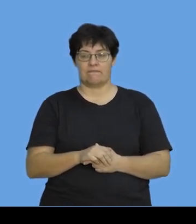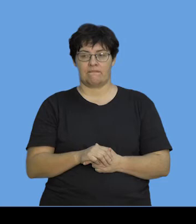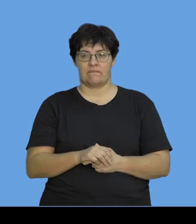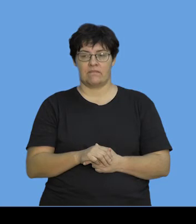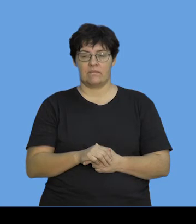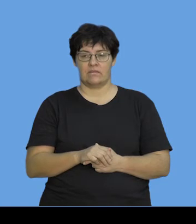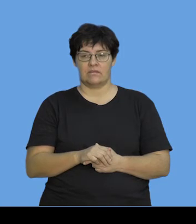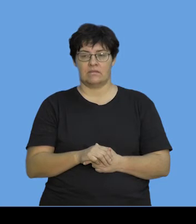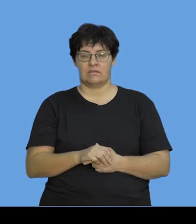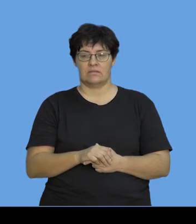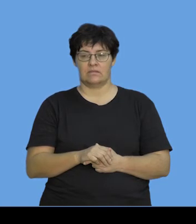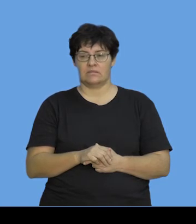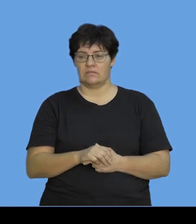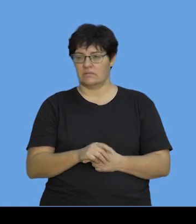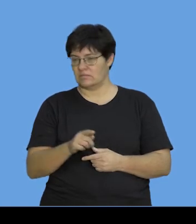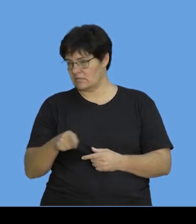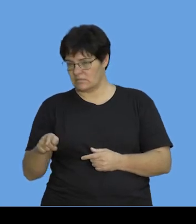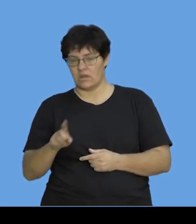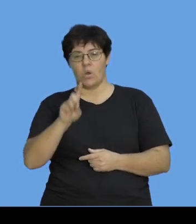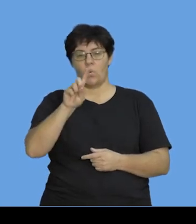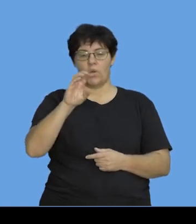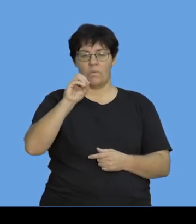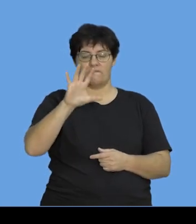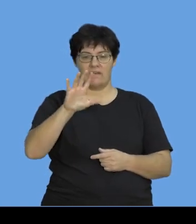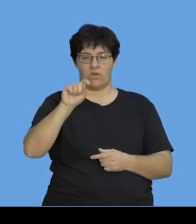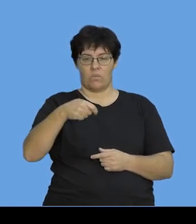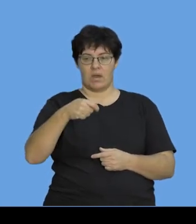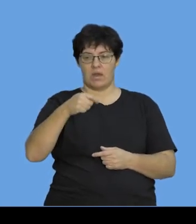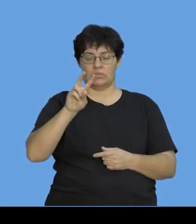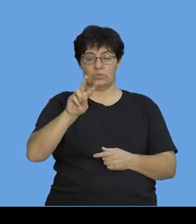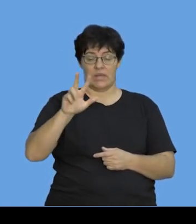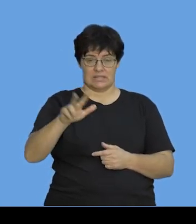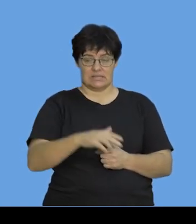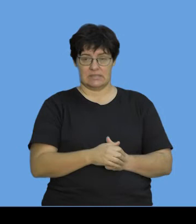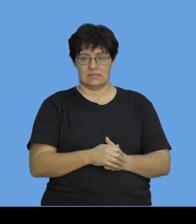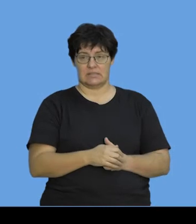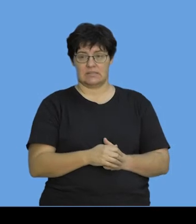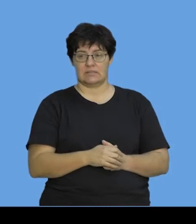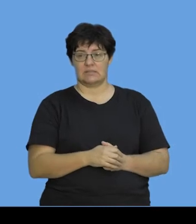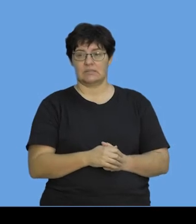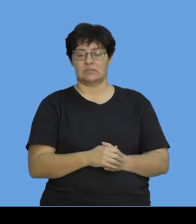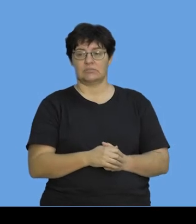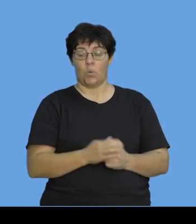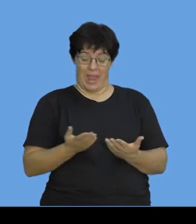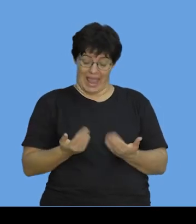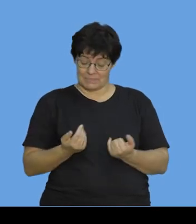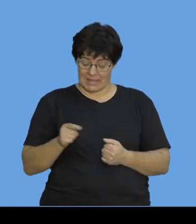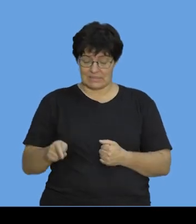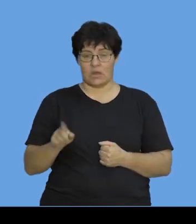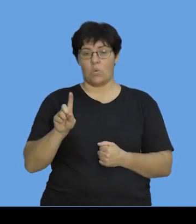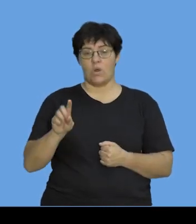we calculated. If we go back, that value is 105.28. So that's what we expected,